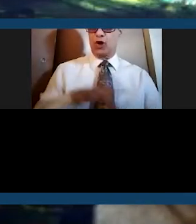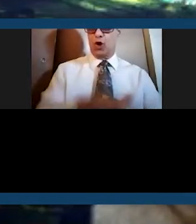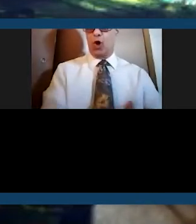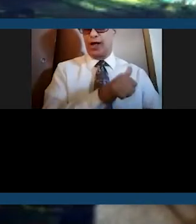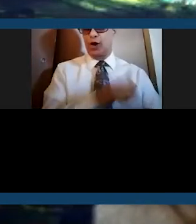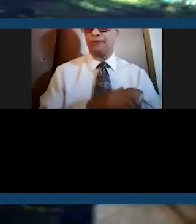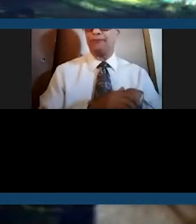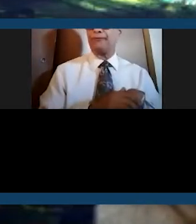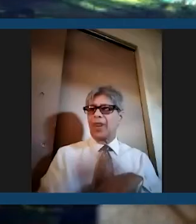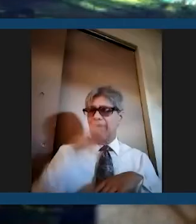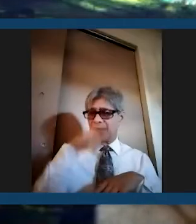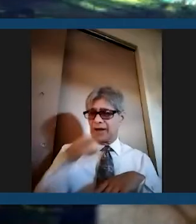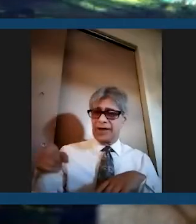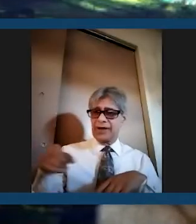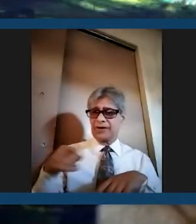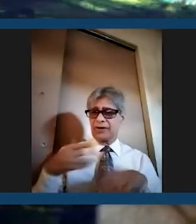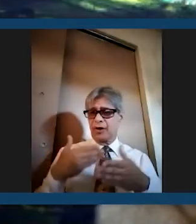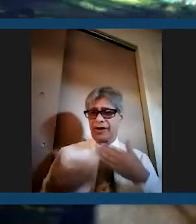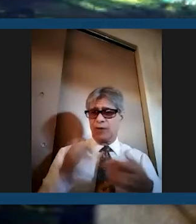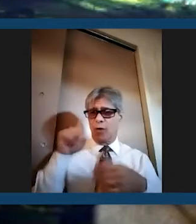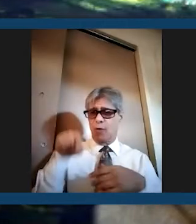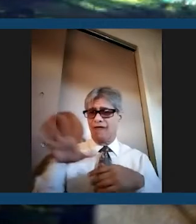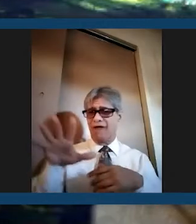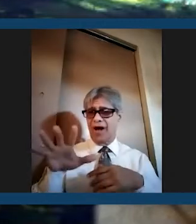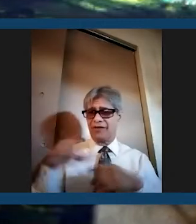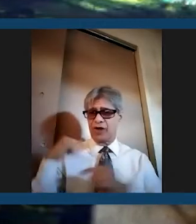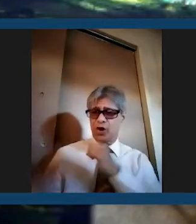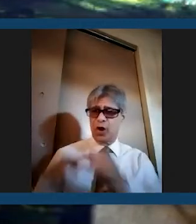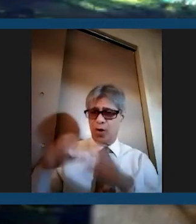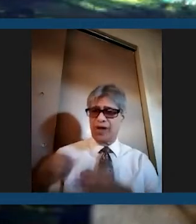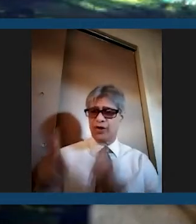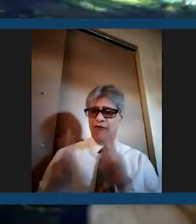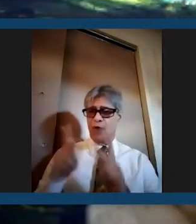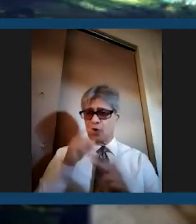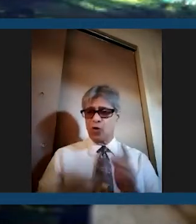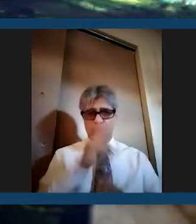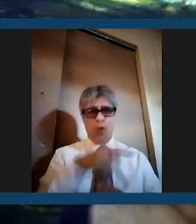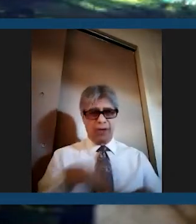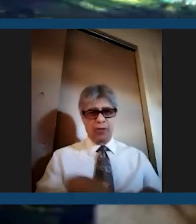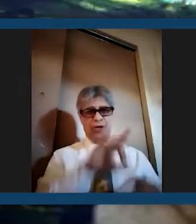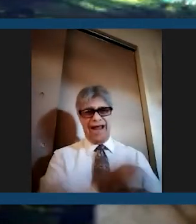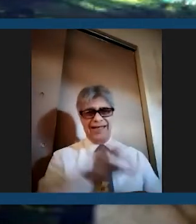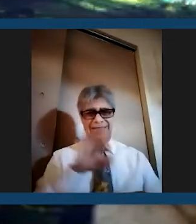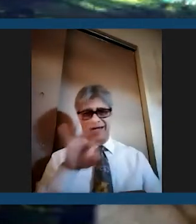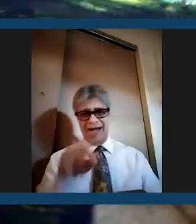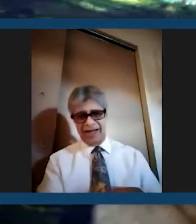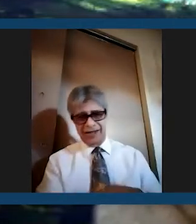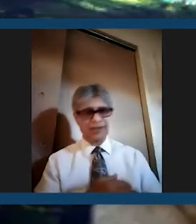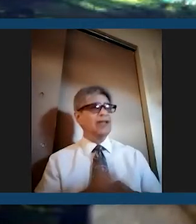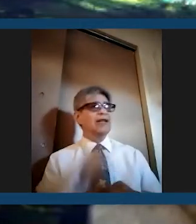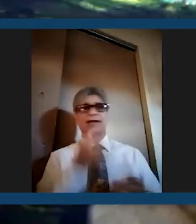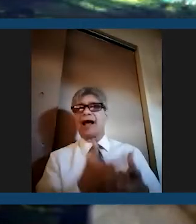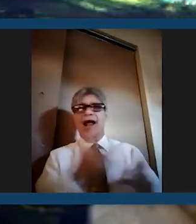kids, we, you know, or even the 1.5 generation folks that were growing up in the 80s and 90s, there wasn't a lot of like